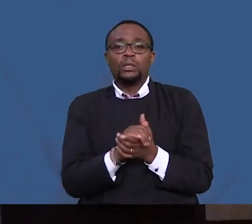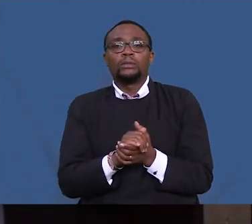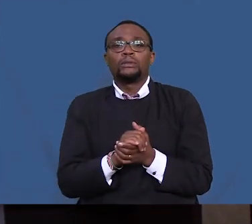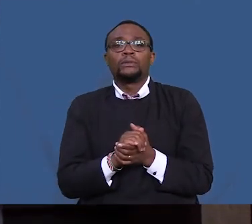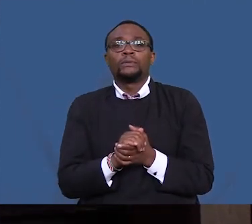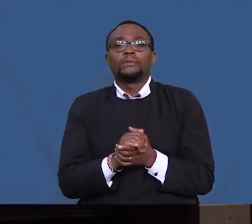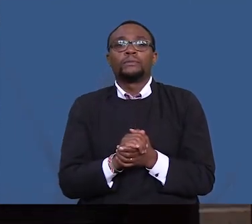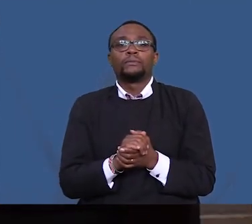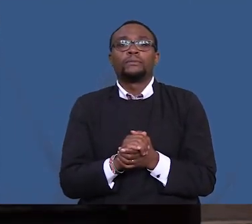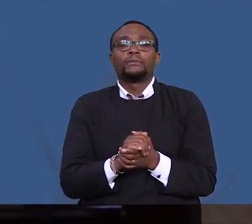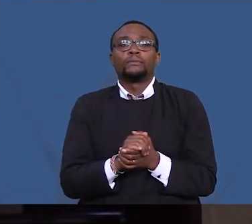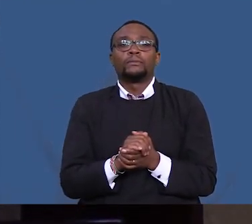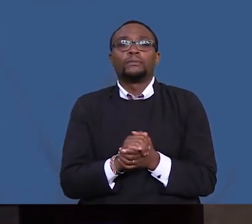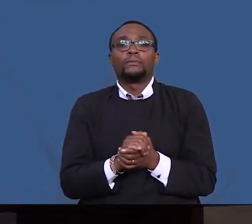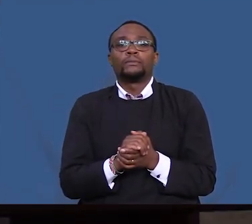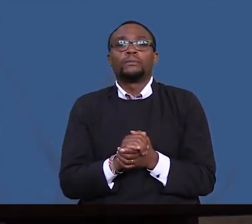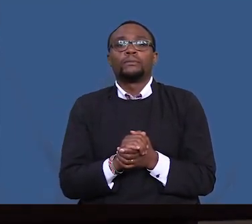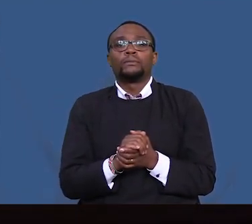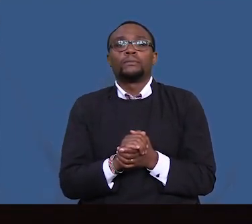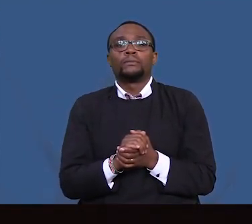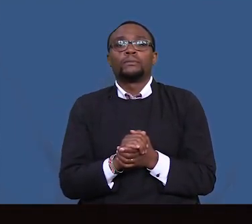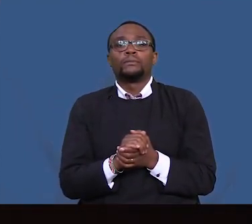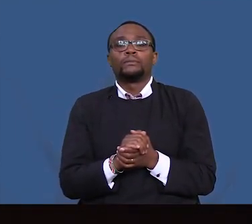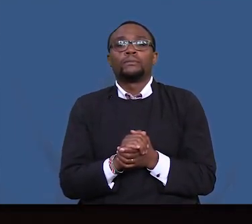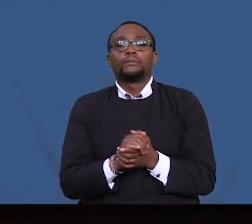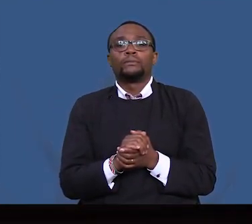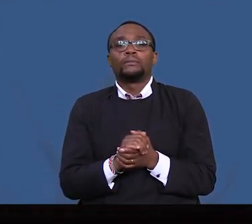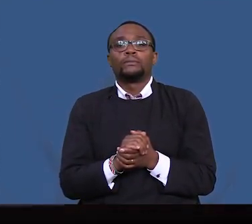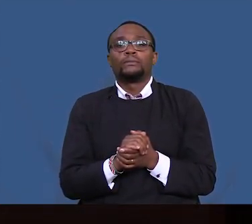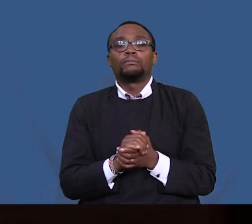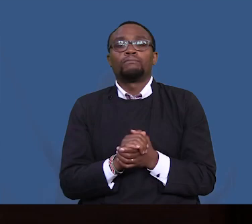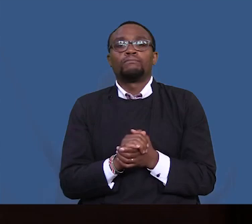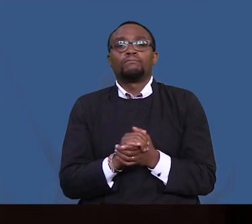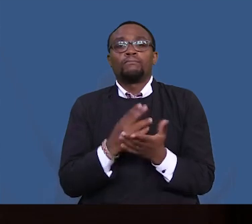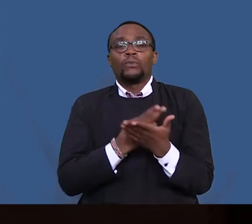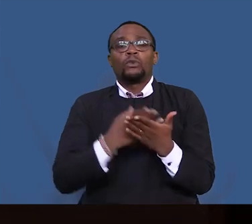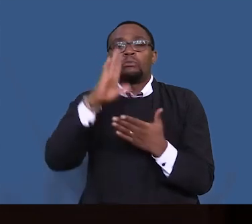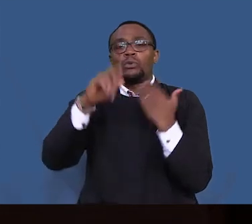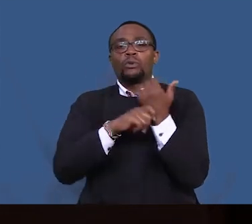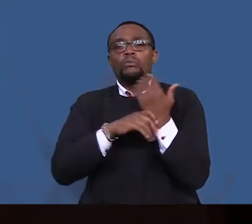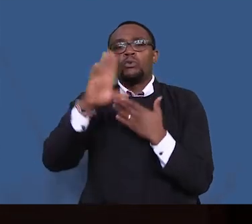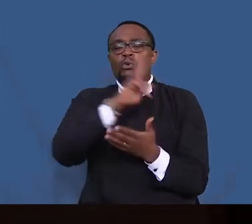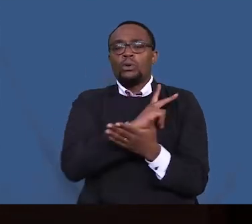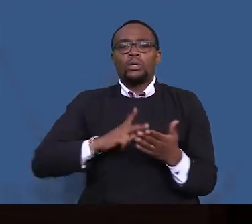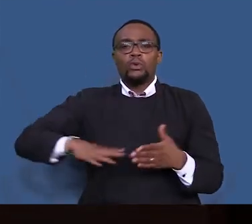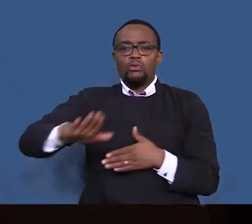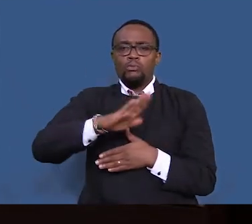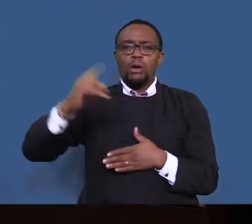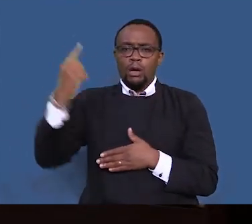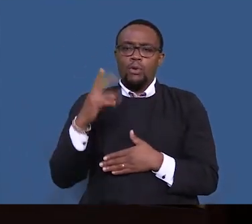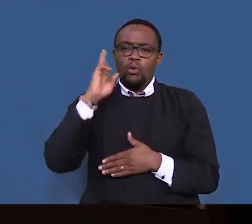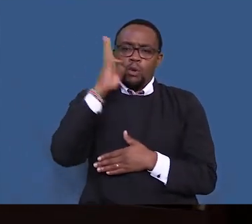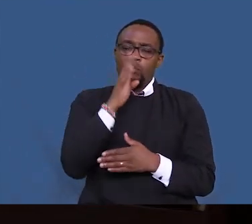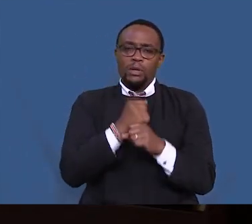us. Our Father, which art in heaven, hallowed be thy name. Thy kingdom come, thy will